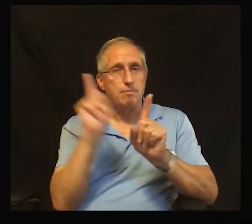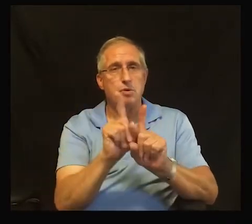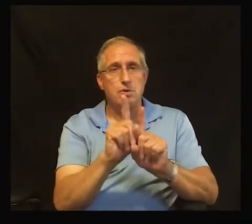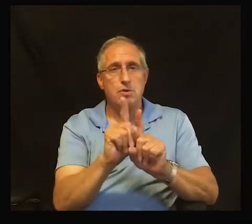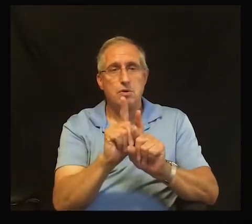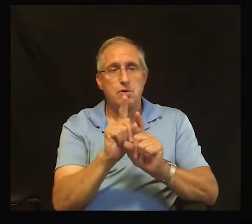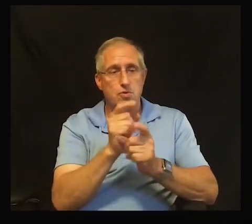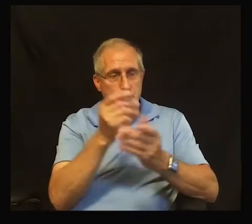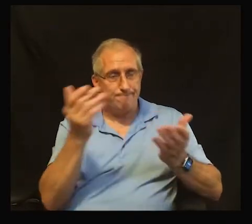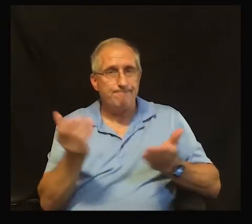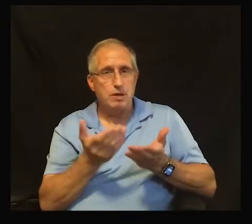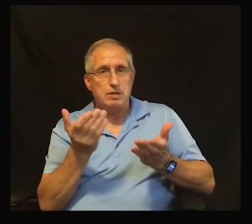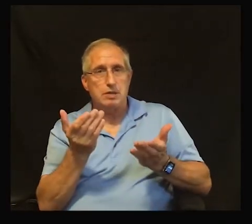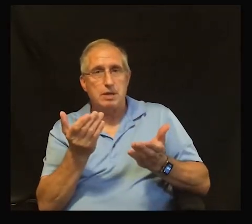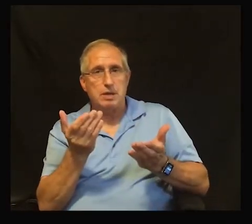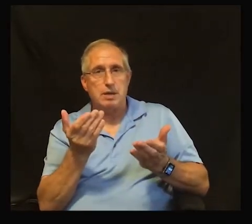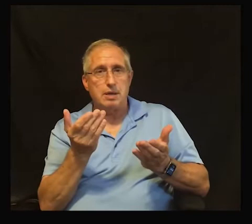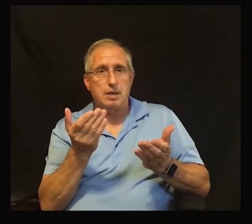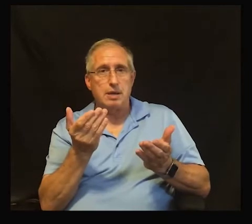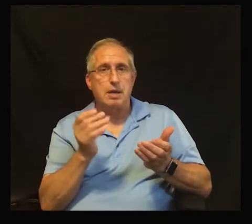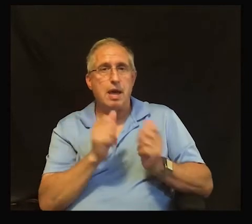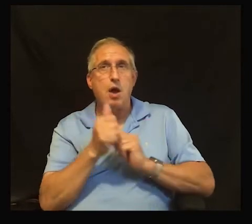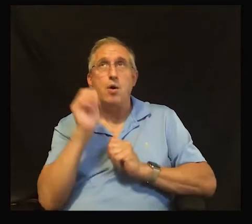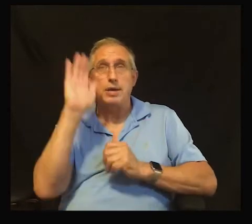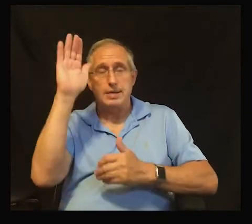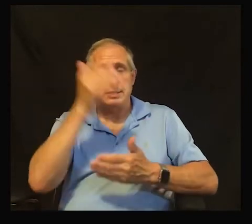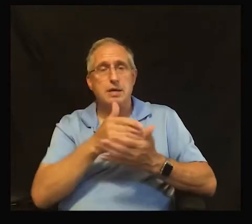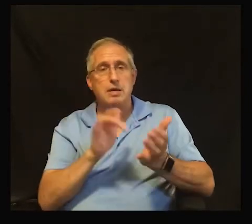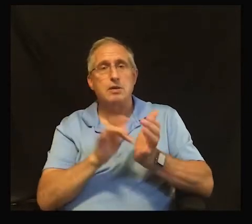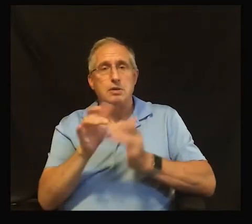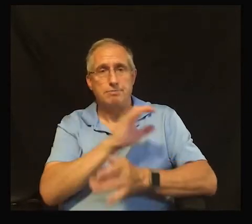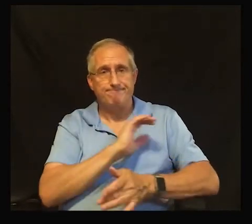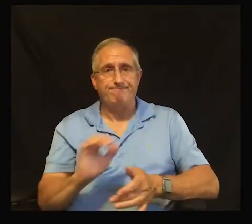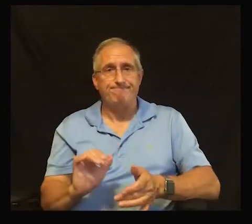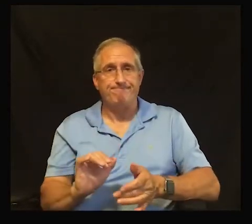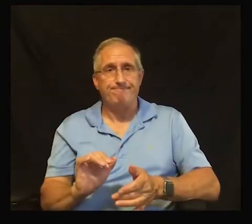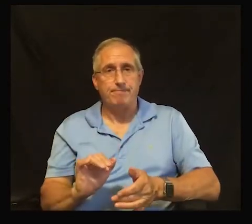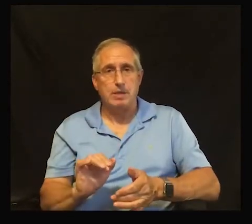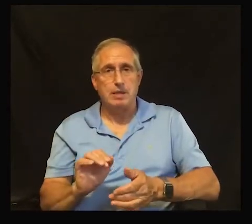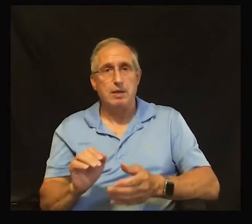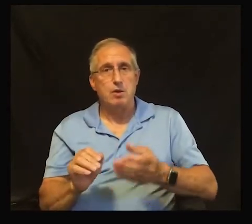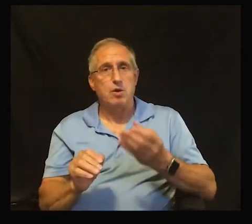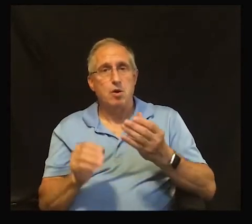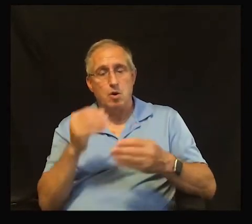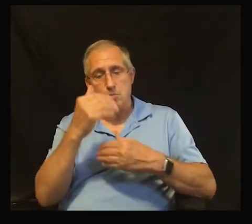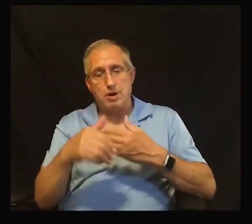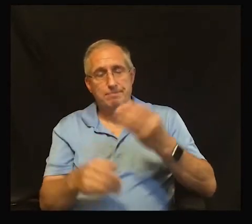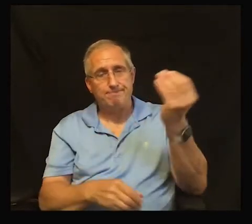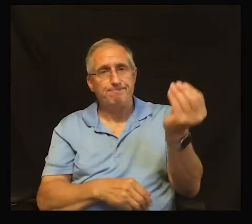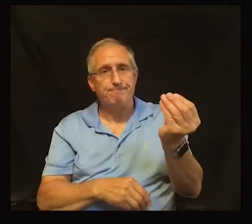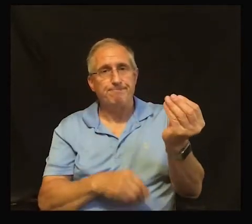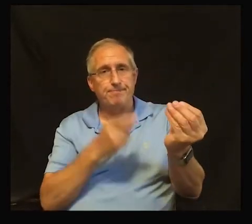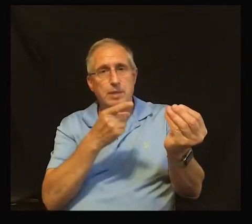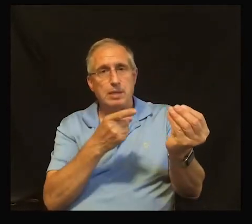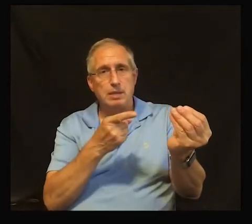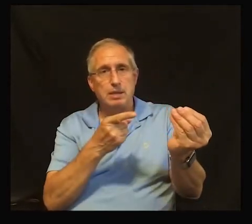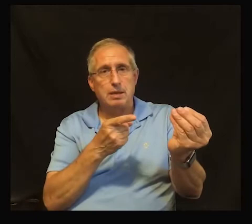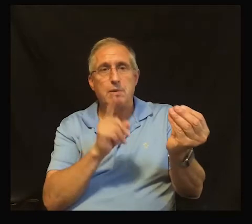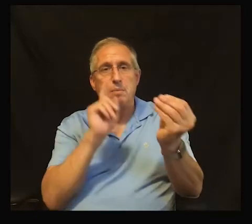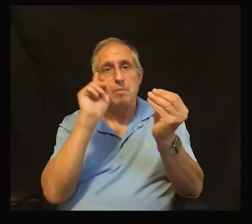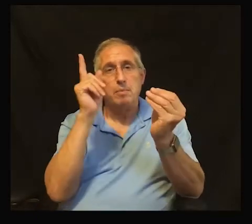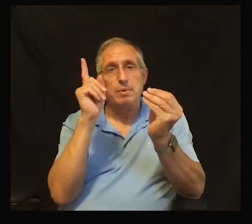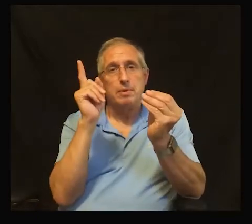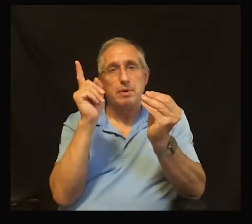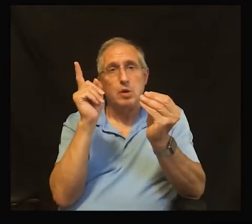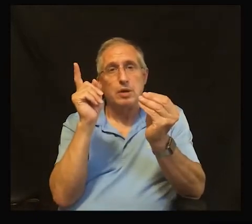near to us in the form of his son, Jesus Christ. And so as you hold that bread right now, I want you